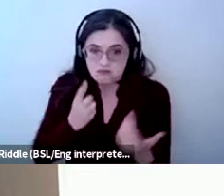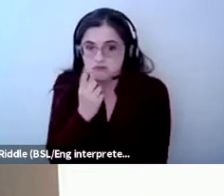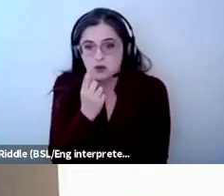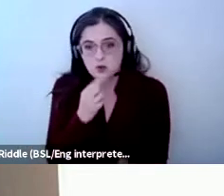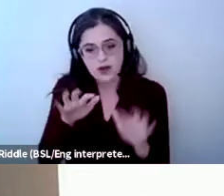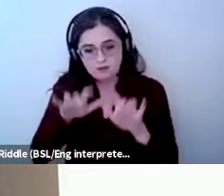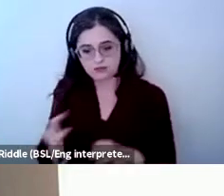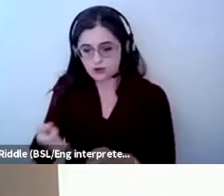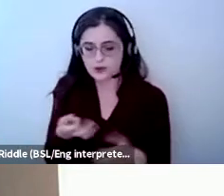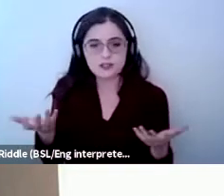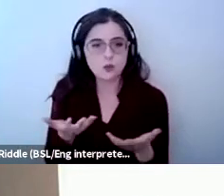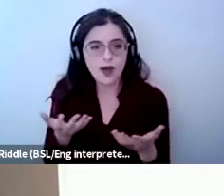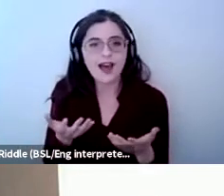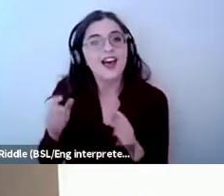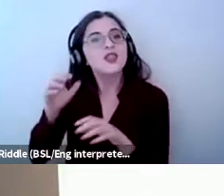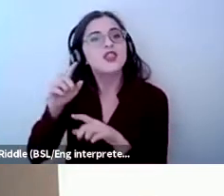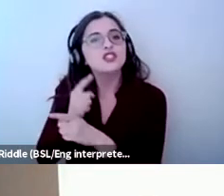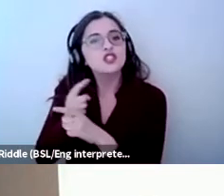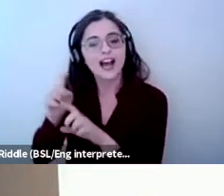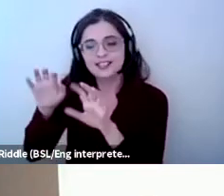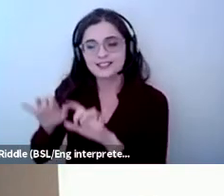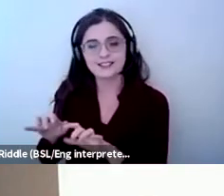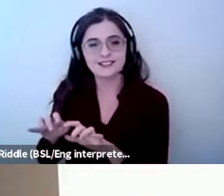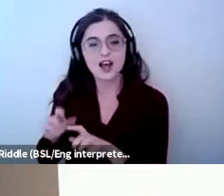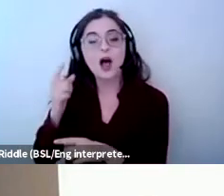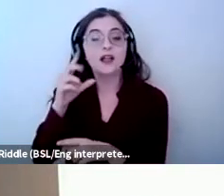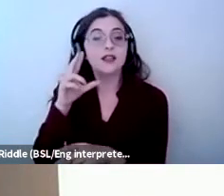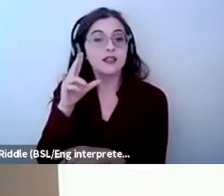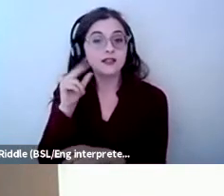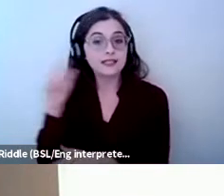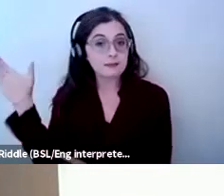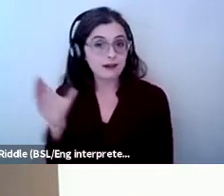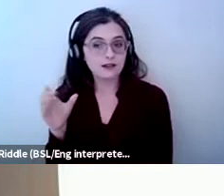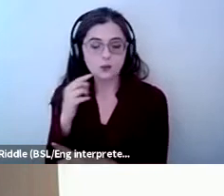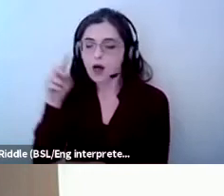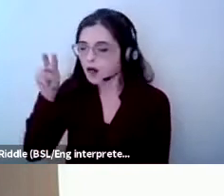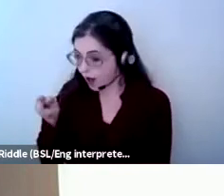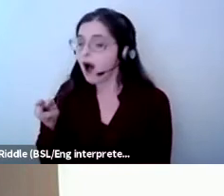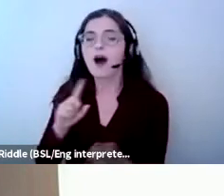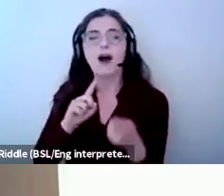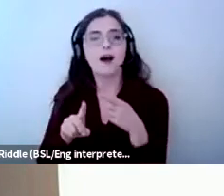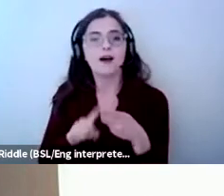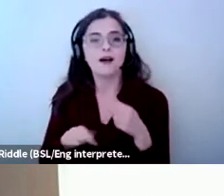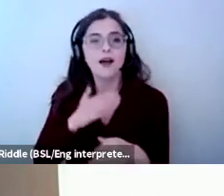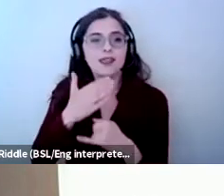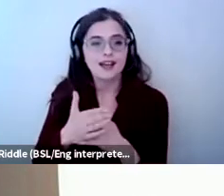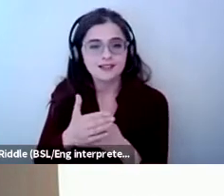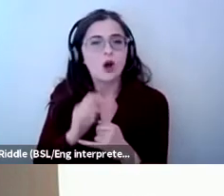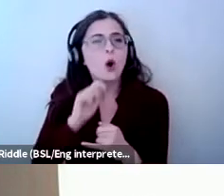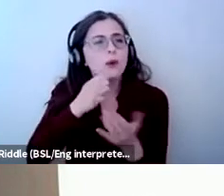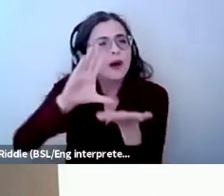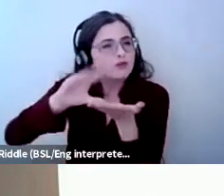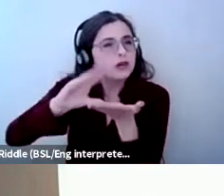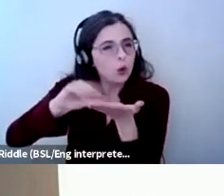in the chat and the speakers will pick those up at the end of their presentation. We're going to record the webinar. We're